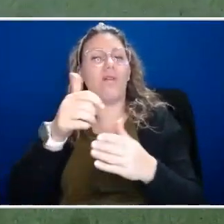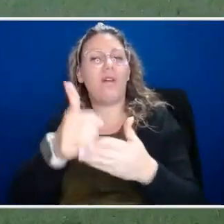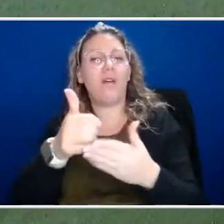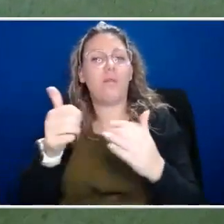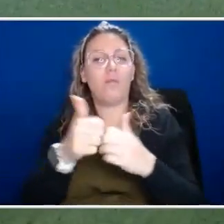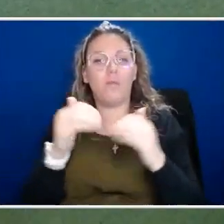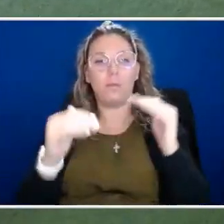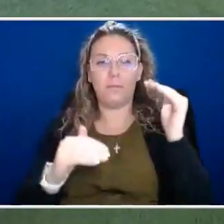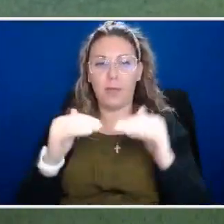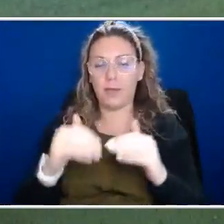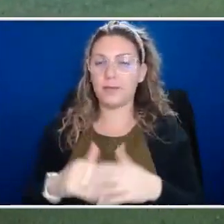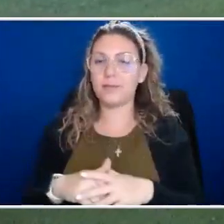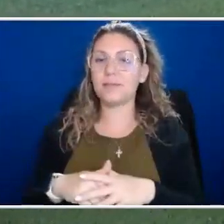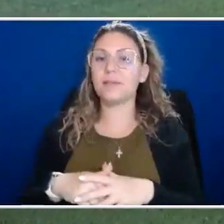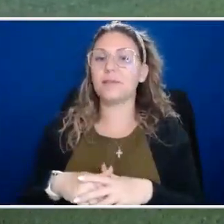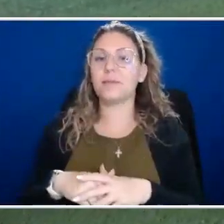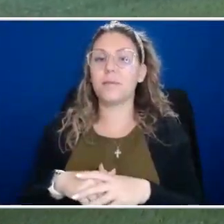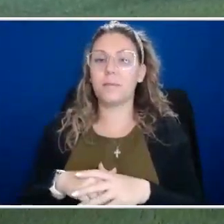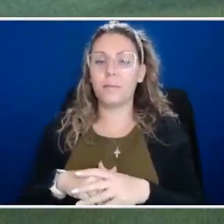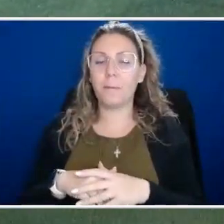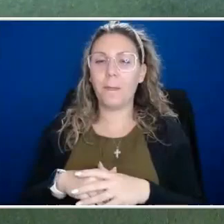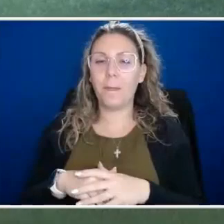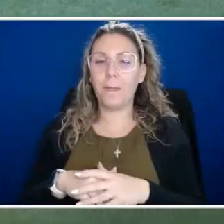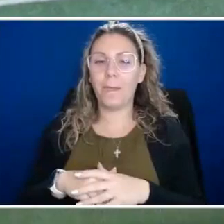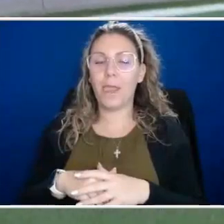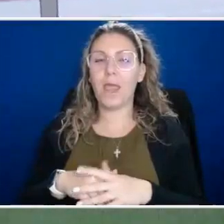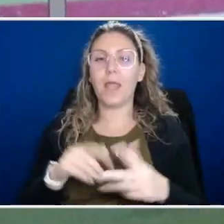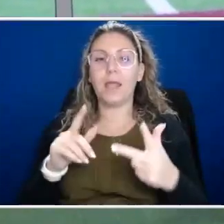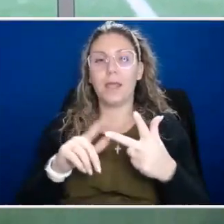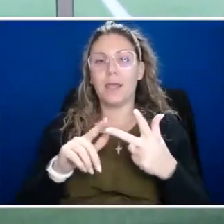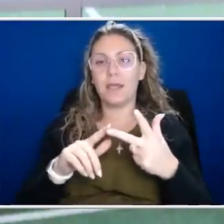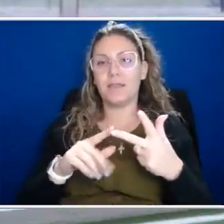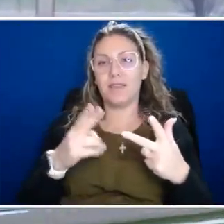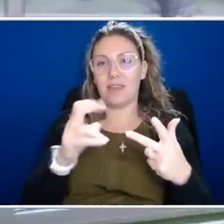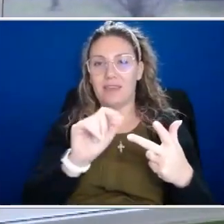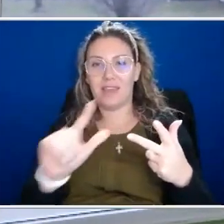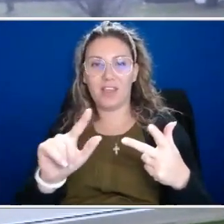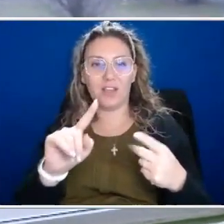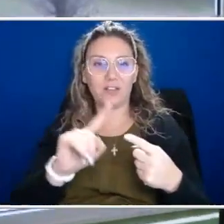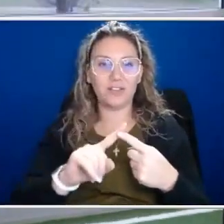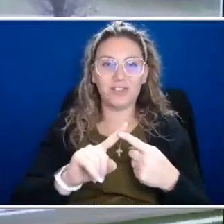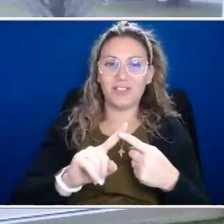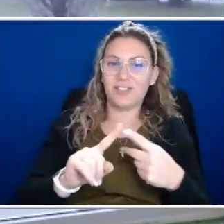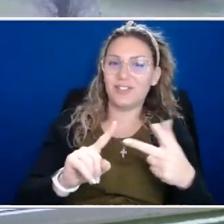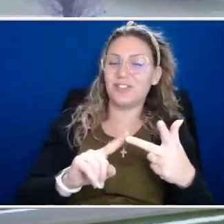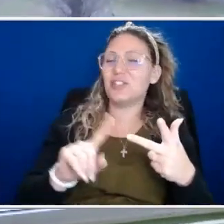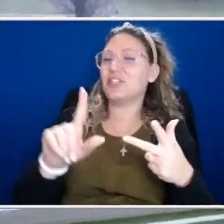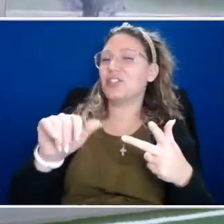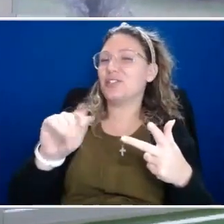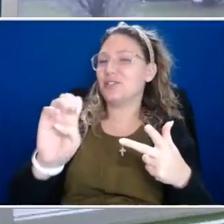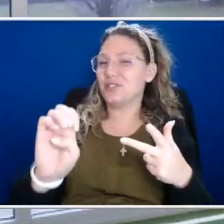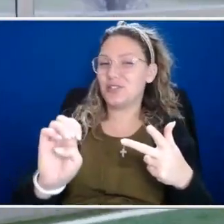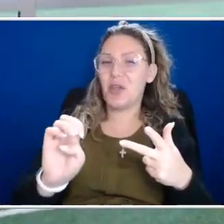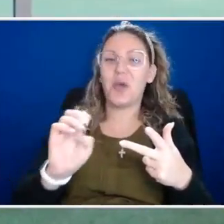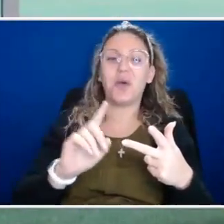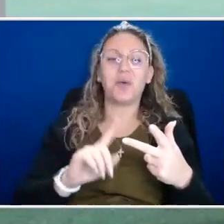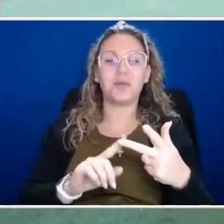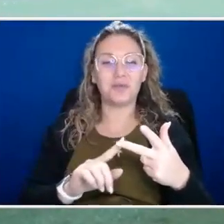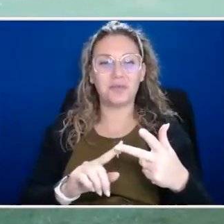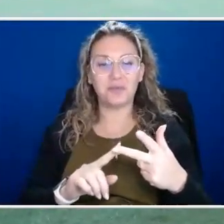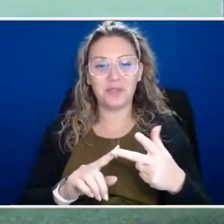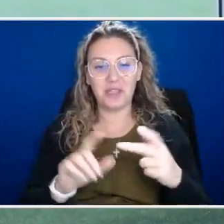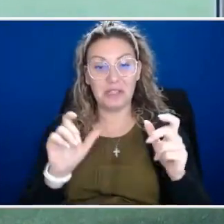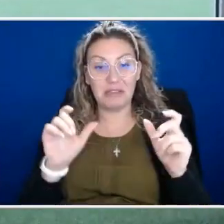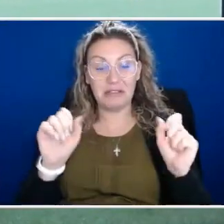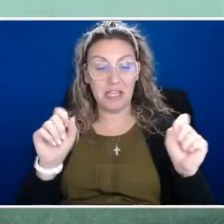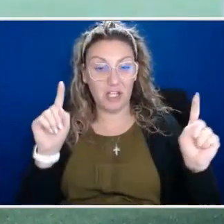And then you showed us heel to toe walks. Yeah. My dad loves those. Yeah. So I want you, can you zoom in on our feet so we